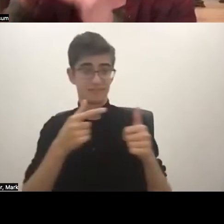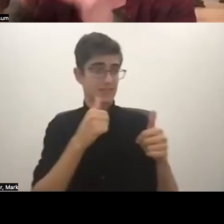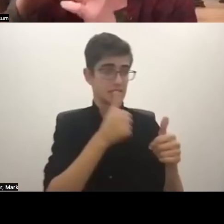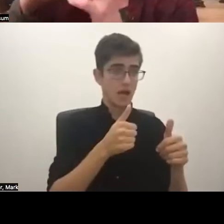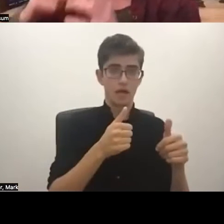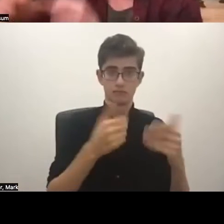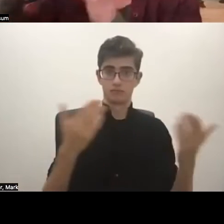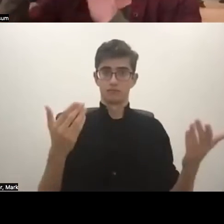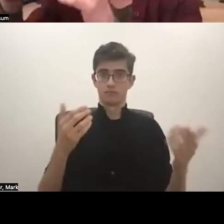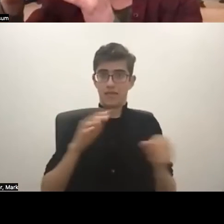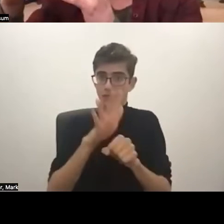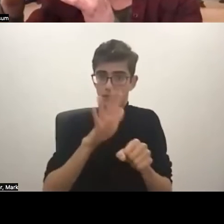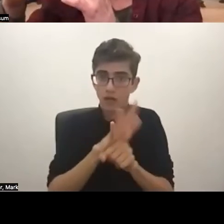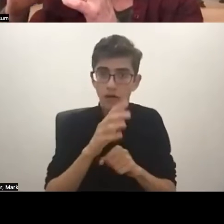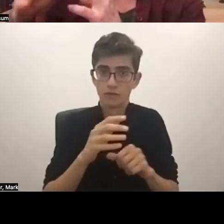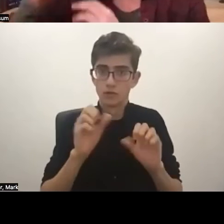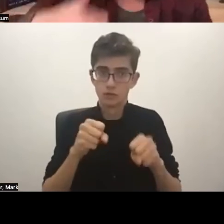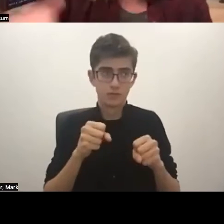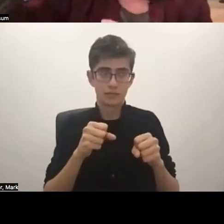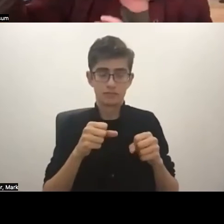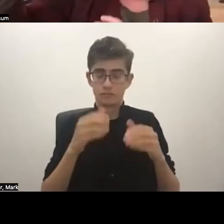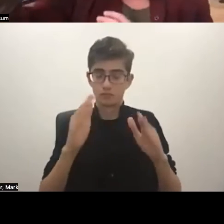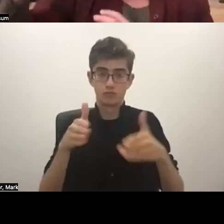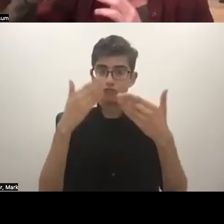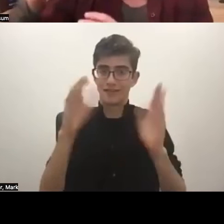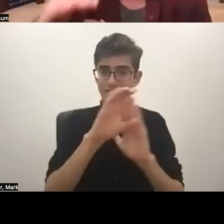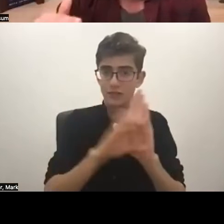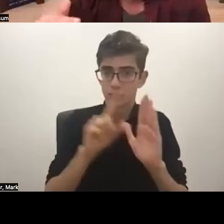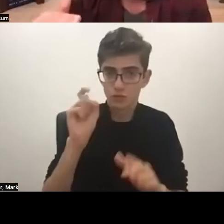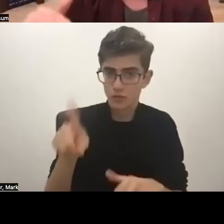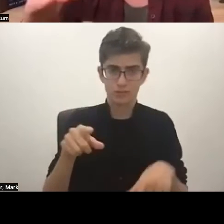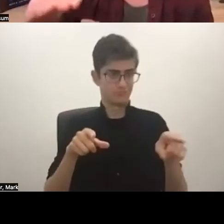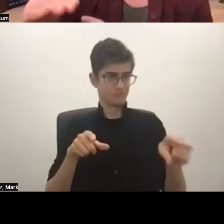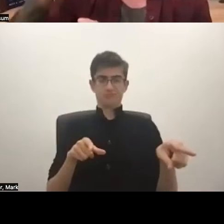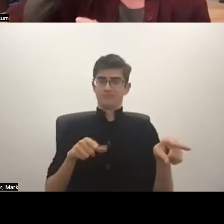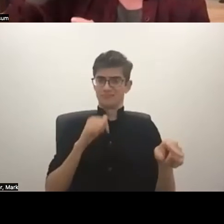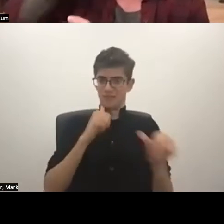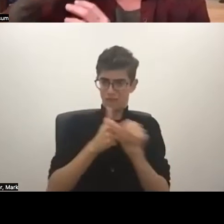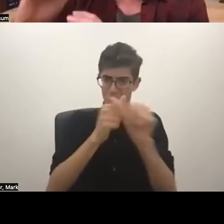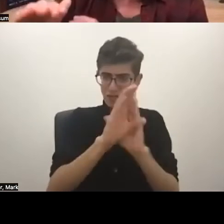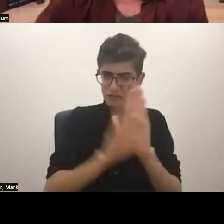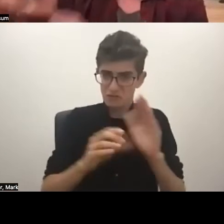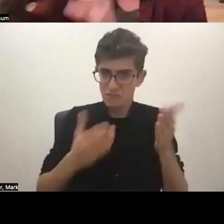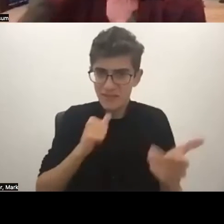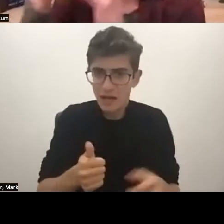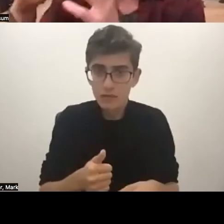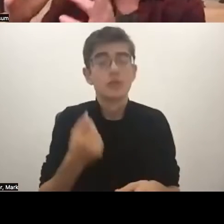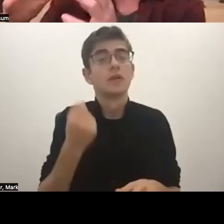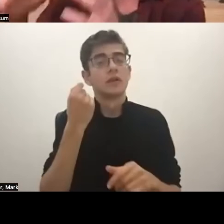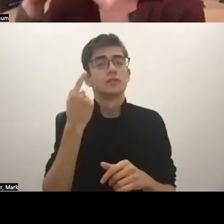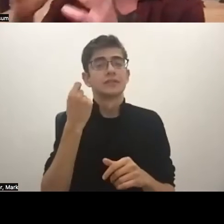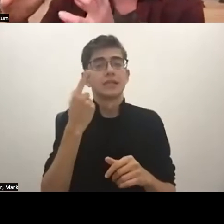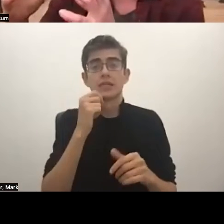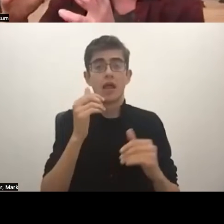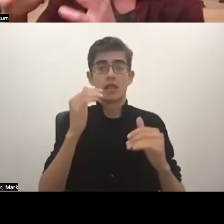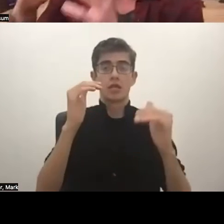context to raise a constitutional question. As long as, again, we're not doing low-level differences. We can really